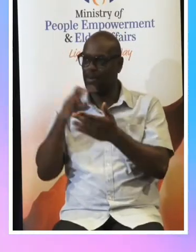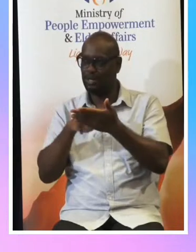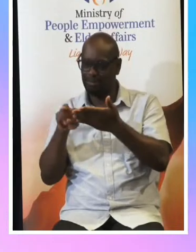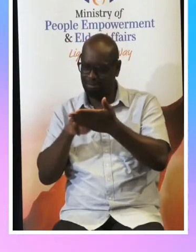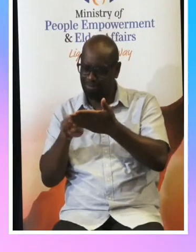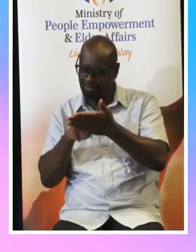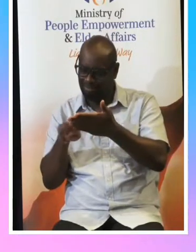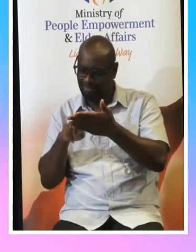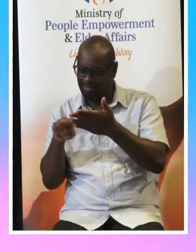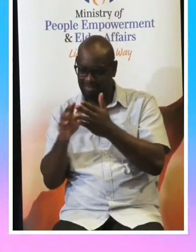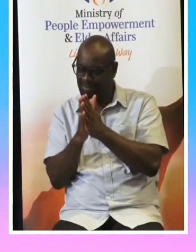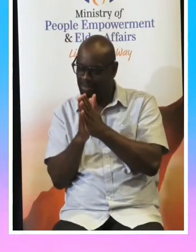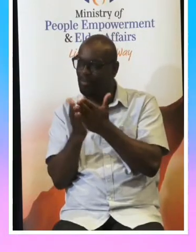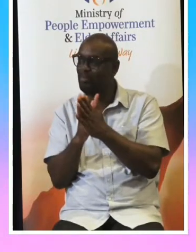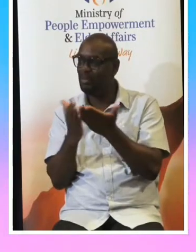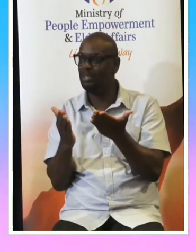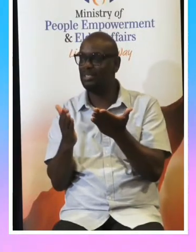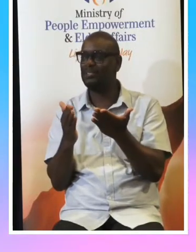dear grandmother.